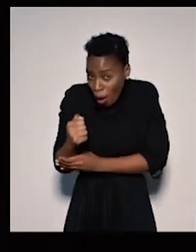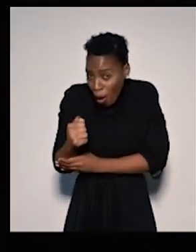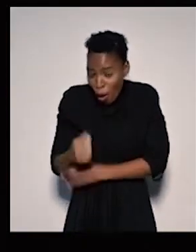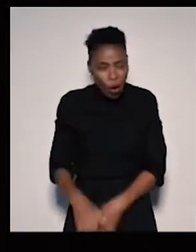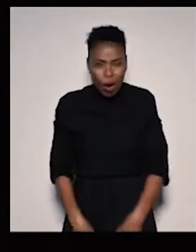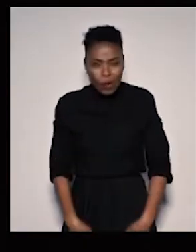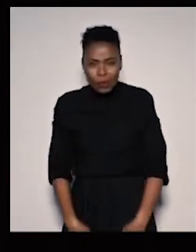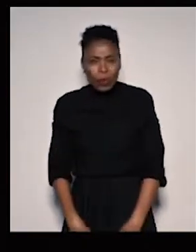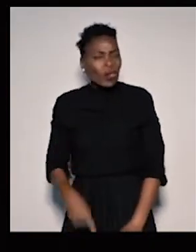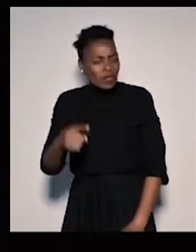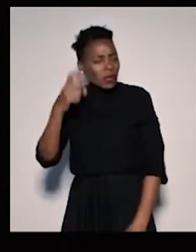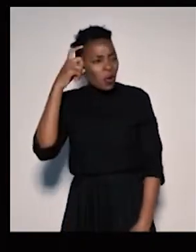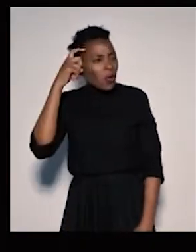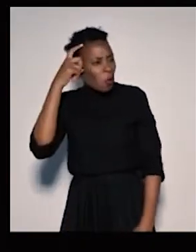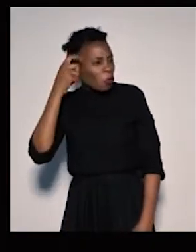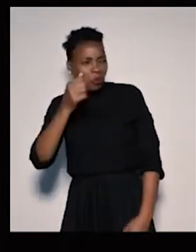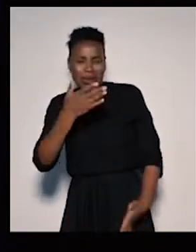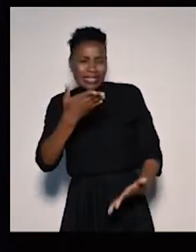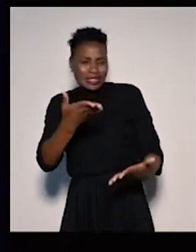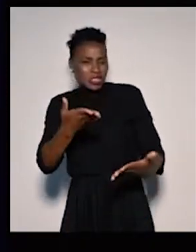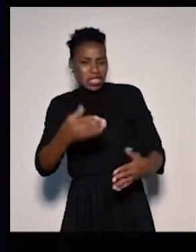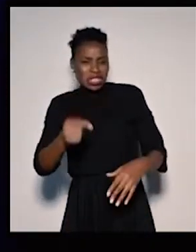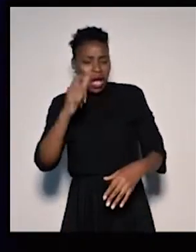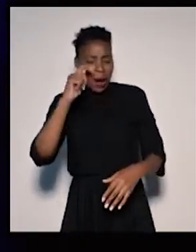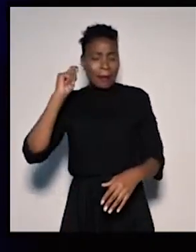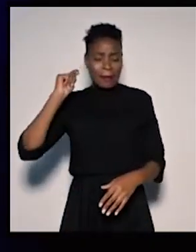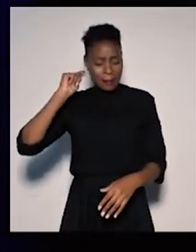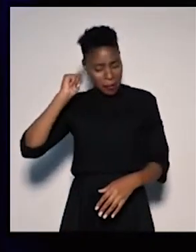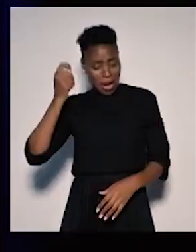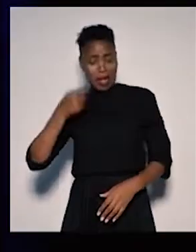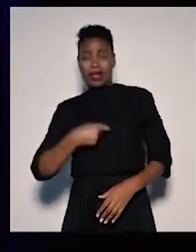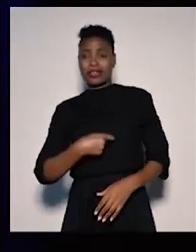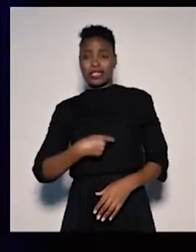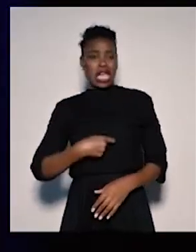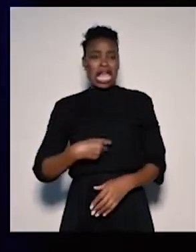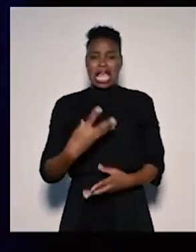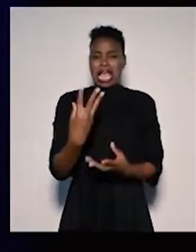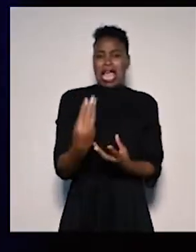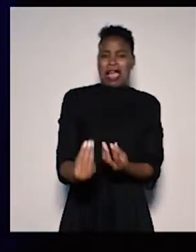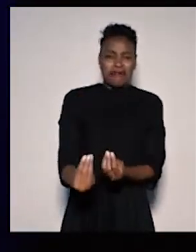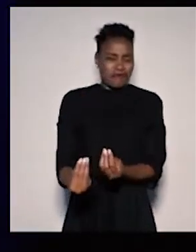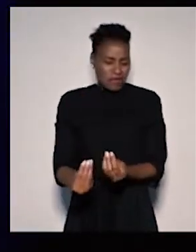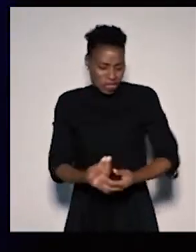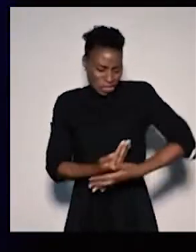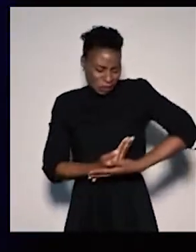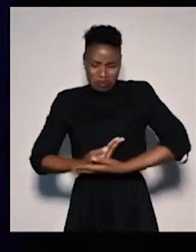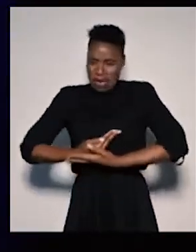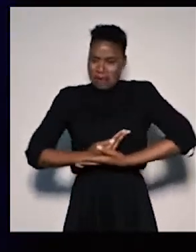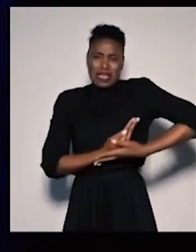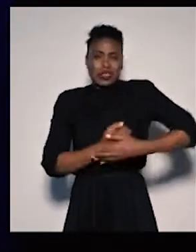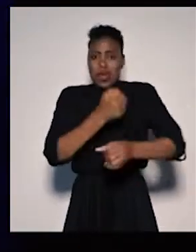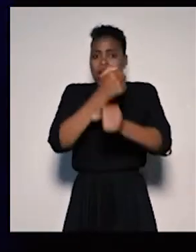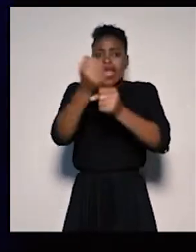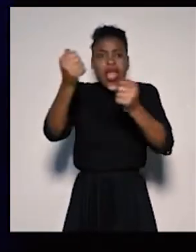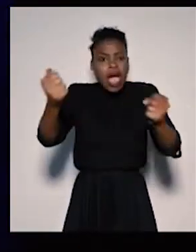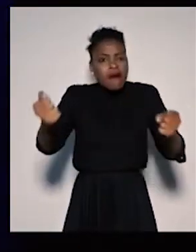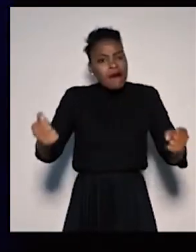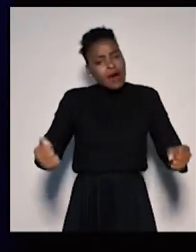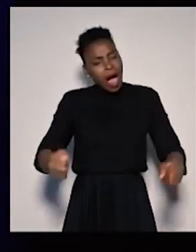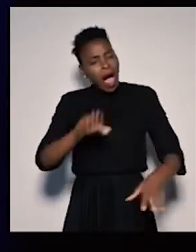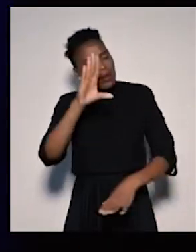So you don't mind lomzugulu wako, this boy, magachala bantwana everywhere, koko. You've never asked the effects of